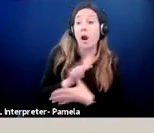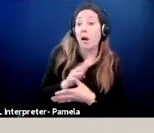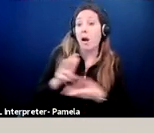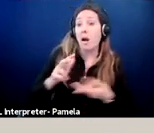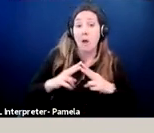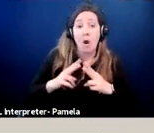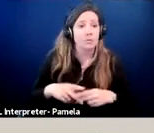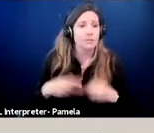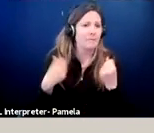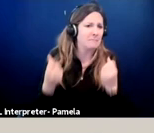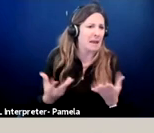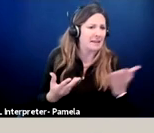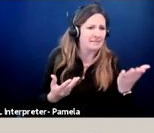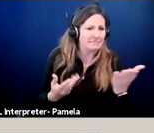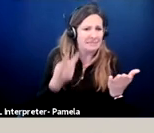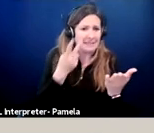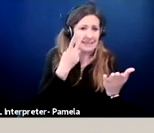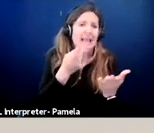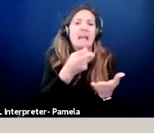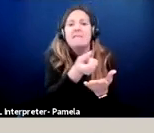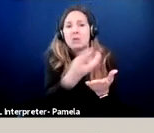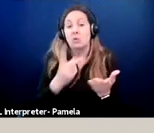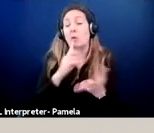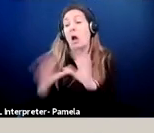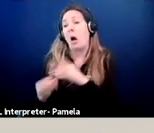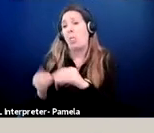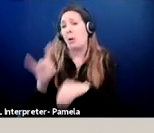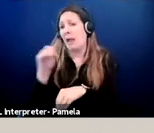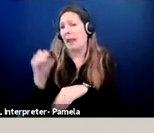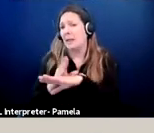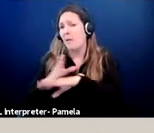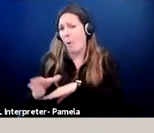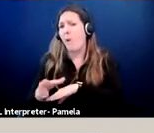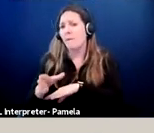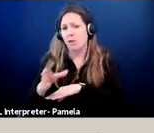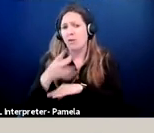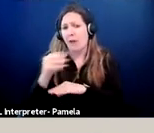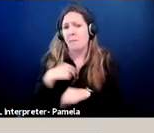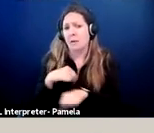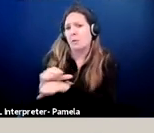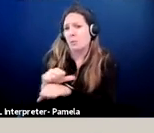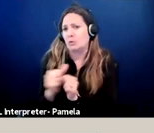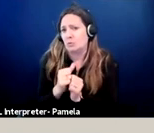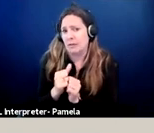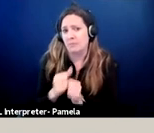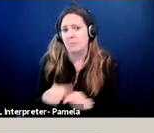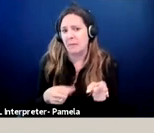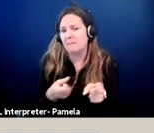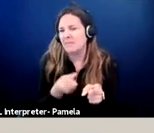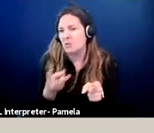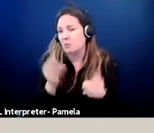place. There's probably about 80 odd partners, if not more, currently that we're working with. These are just a few that I mentioned that are up